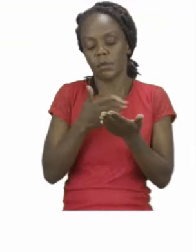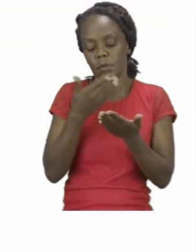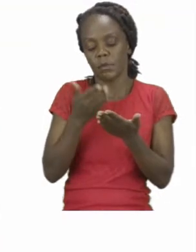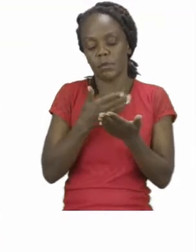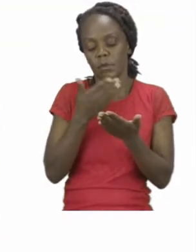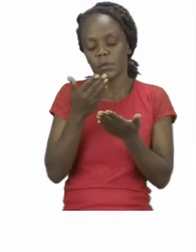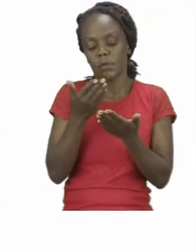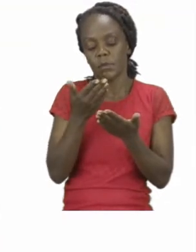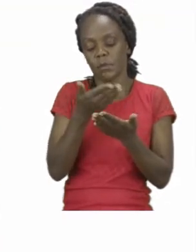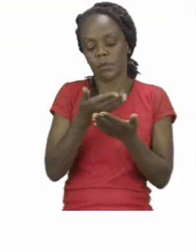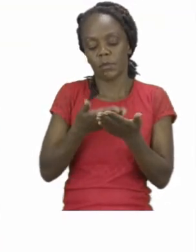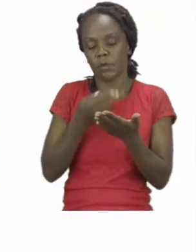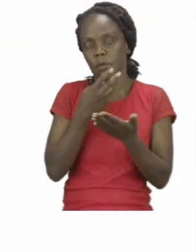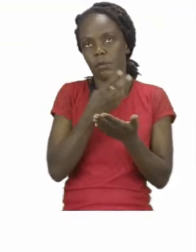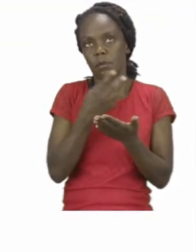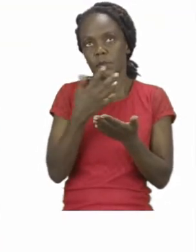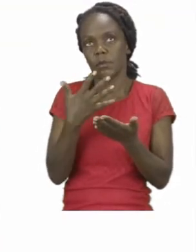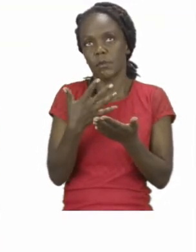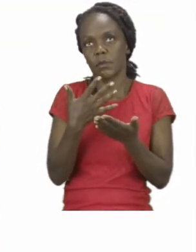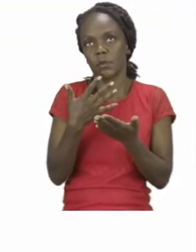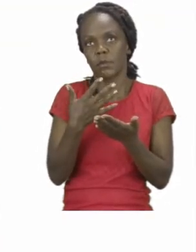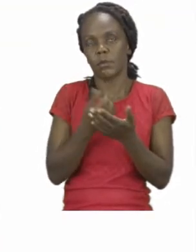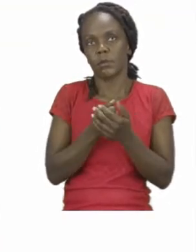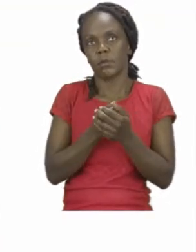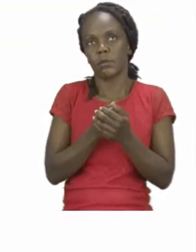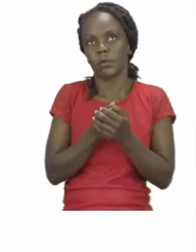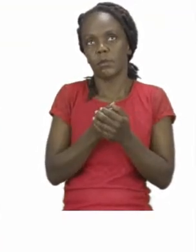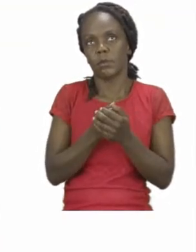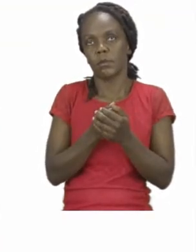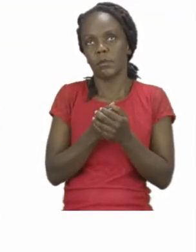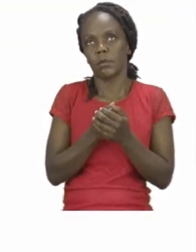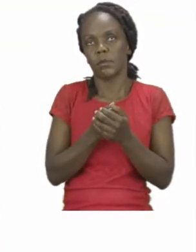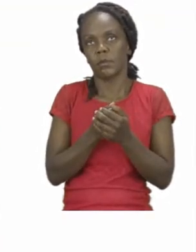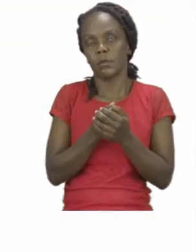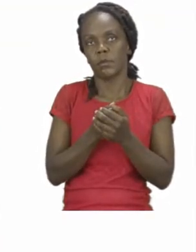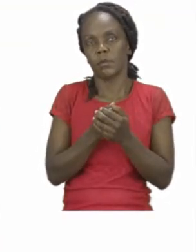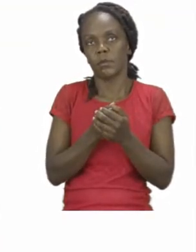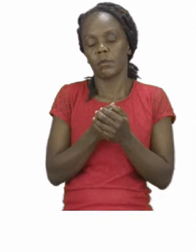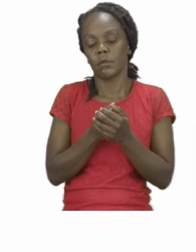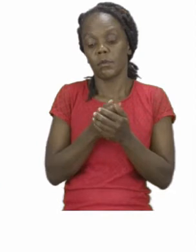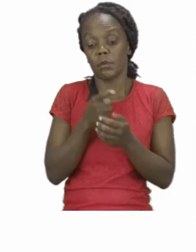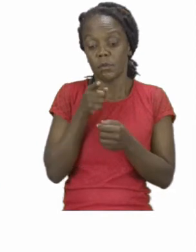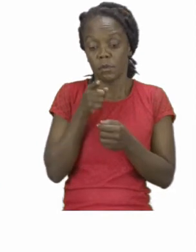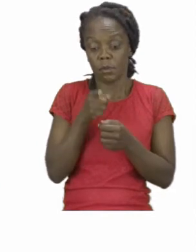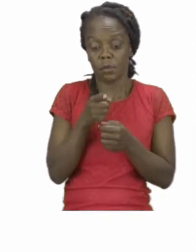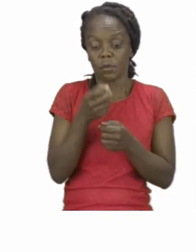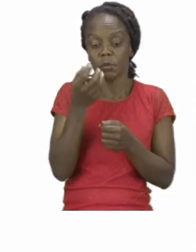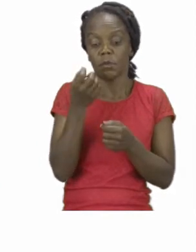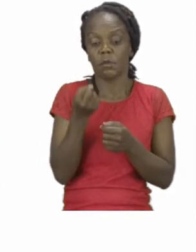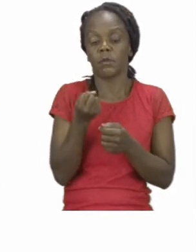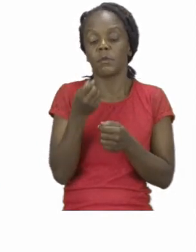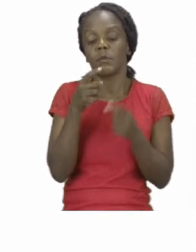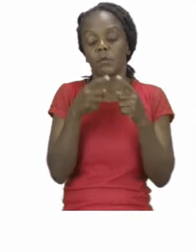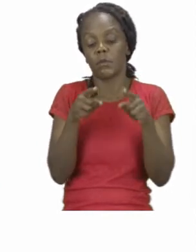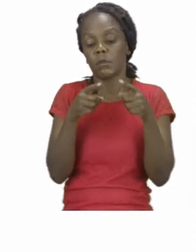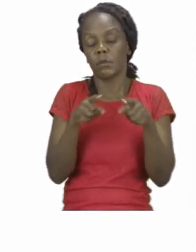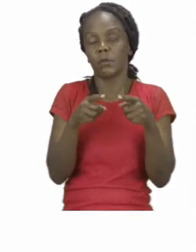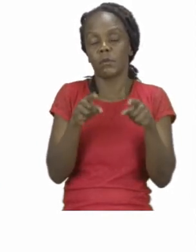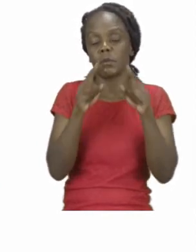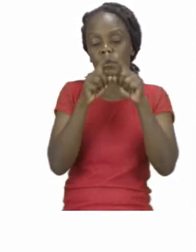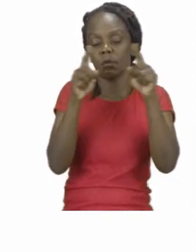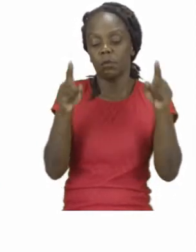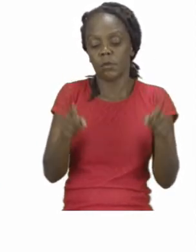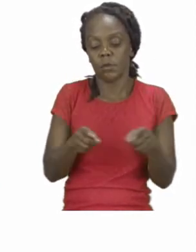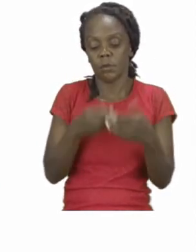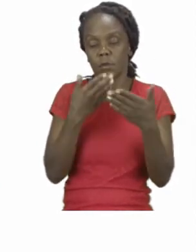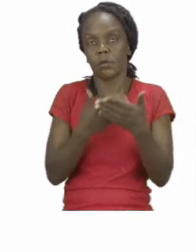On page 25, we are going to be circling the pictures that are similar.